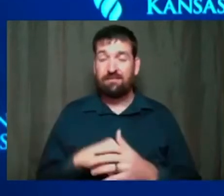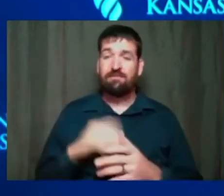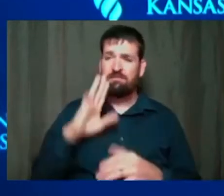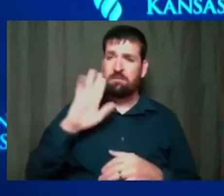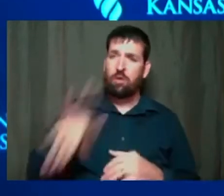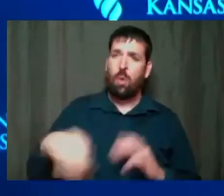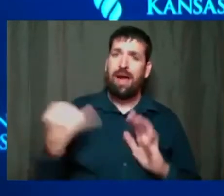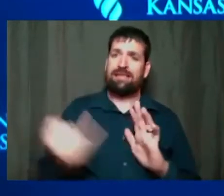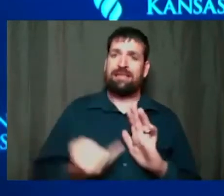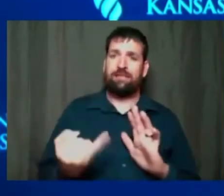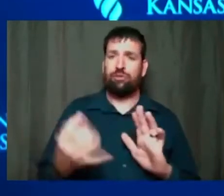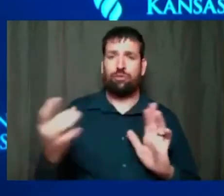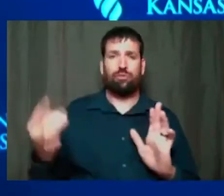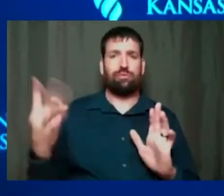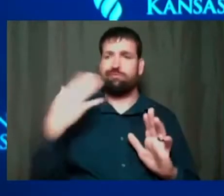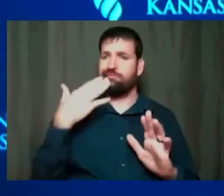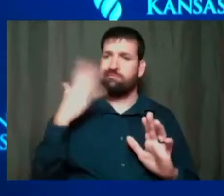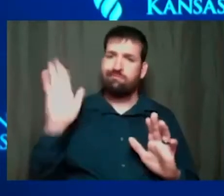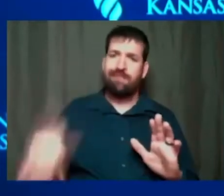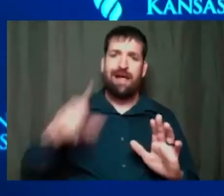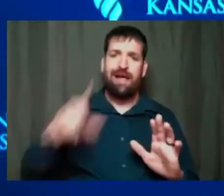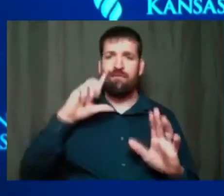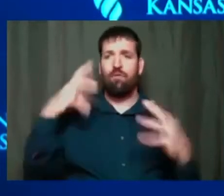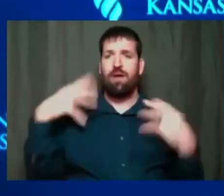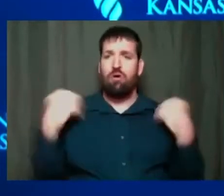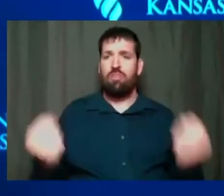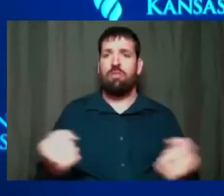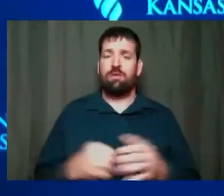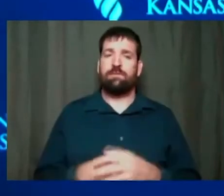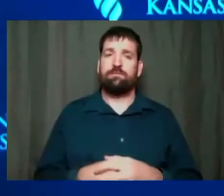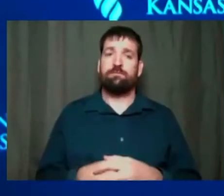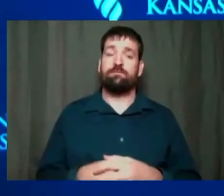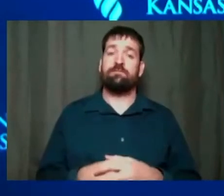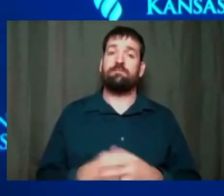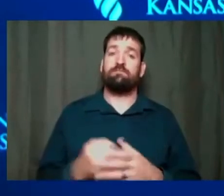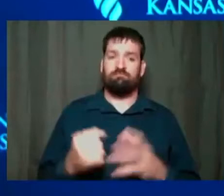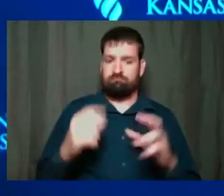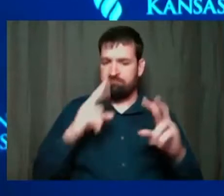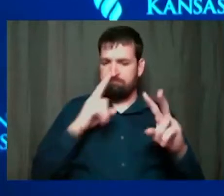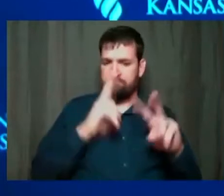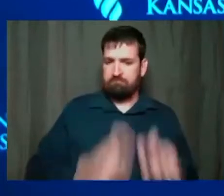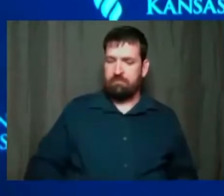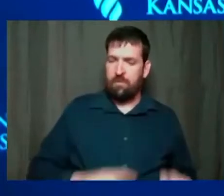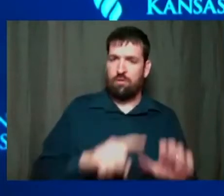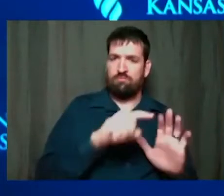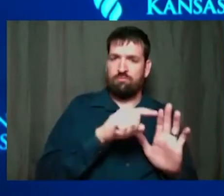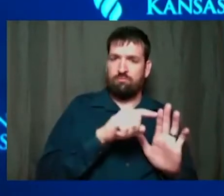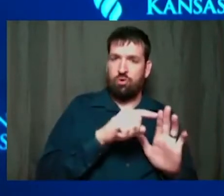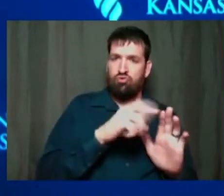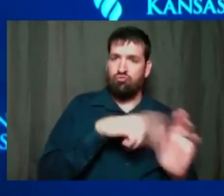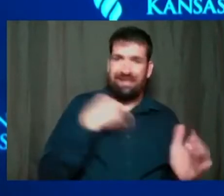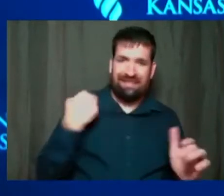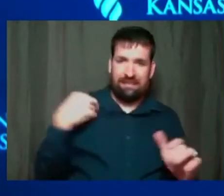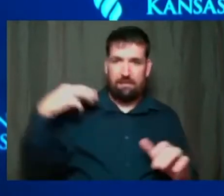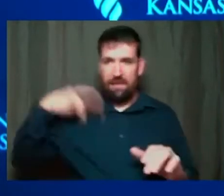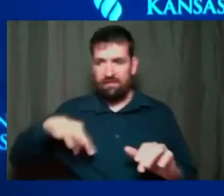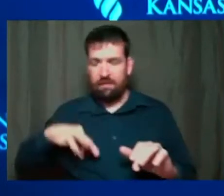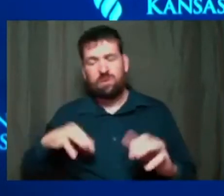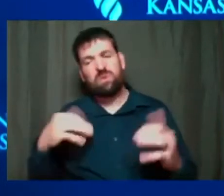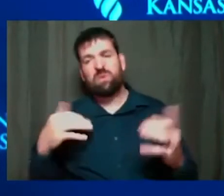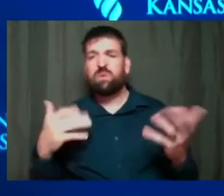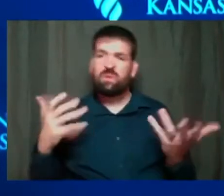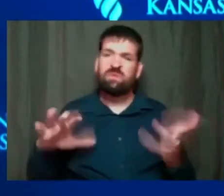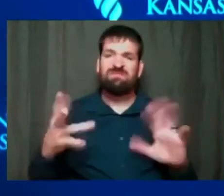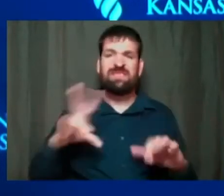for our health that if we do a risk-benefit analysis, it's a little more risky to go out there and start doing things even when you're in your 70s and 80s